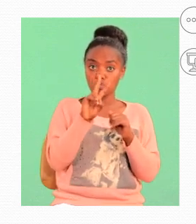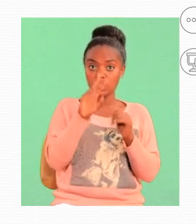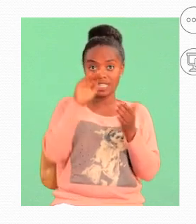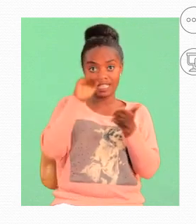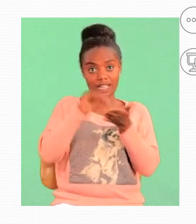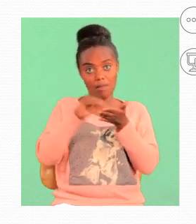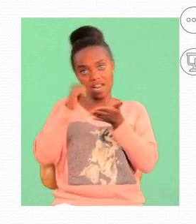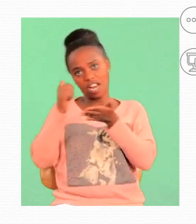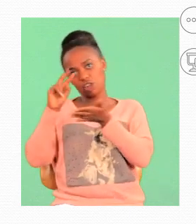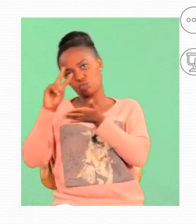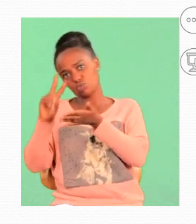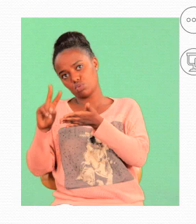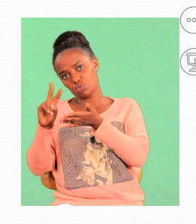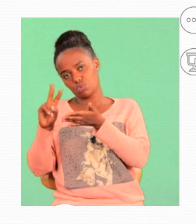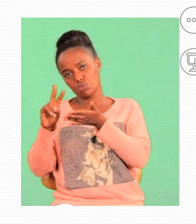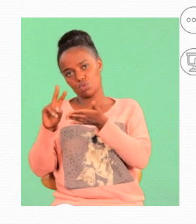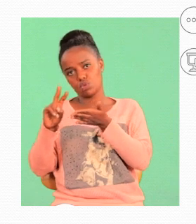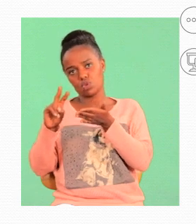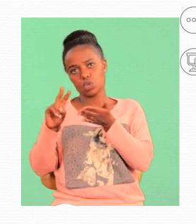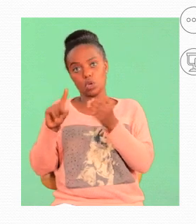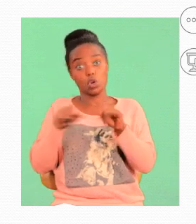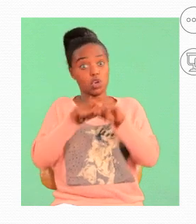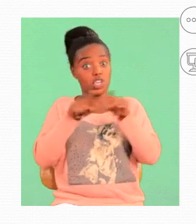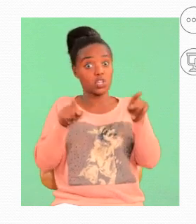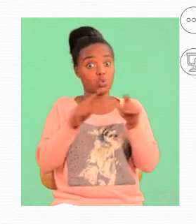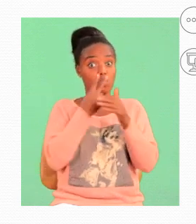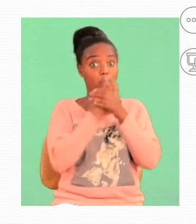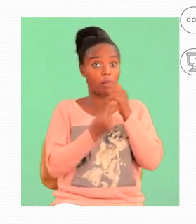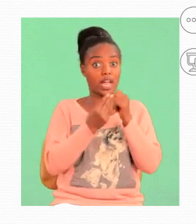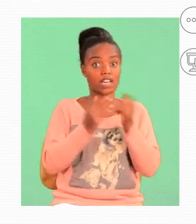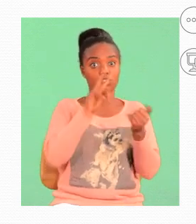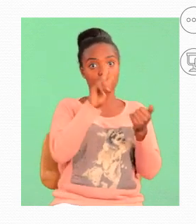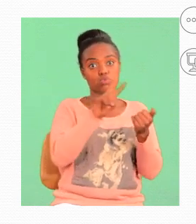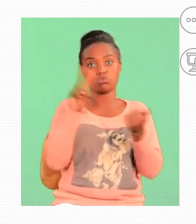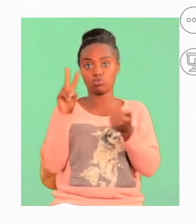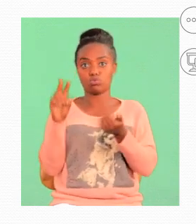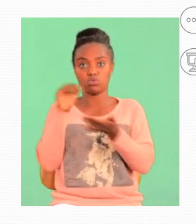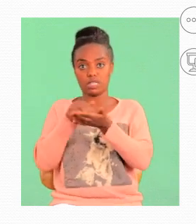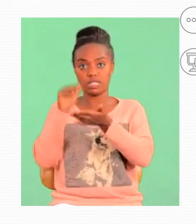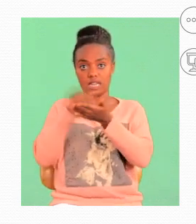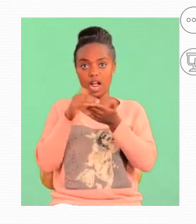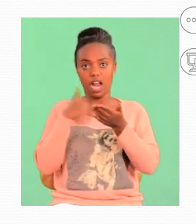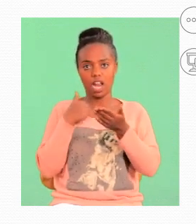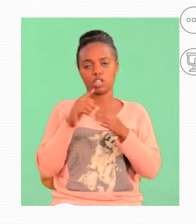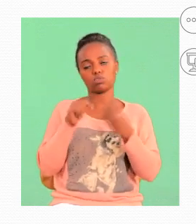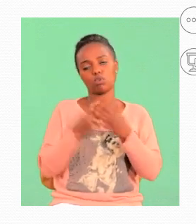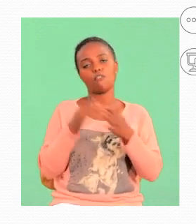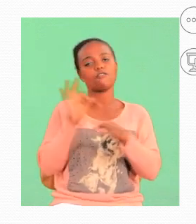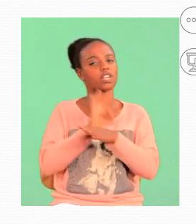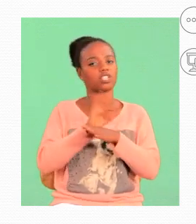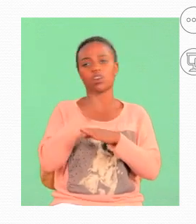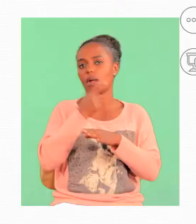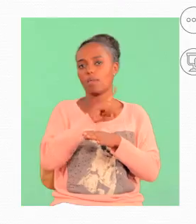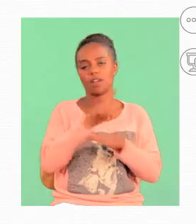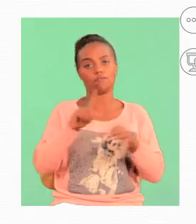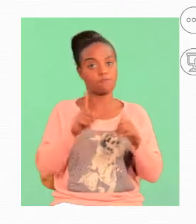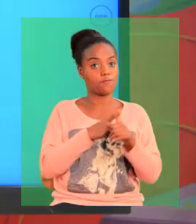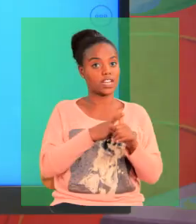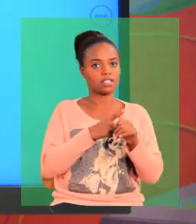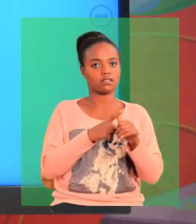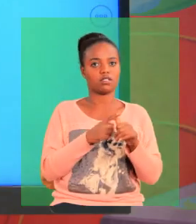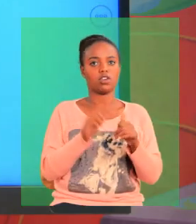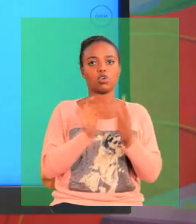here. These two are distinct. Therefore, this one is not a function since the first order pair is